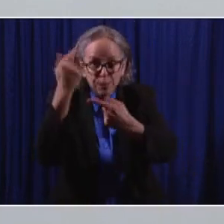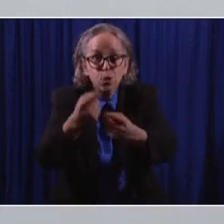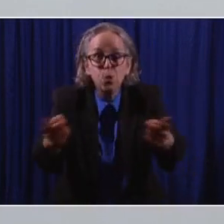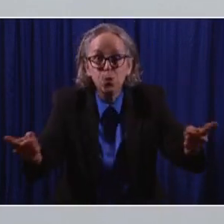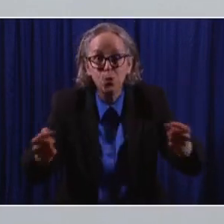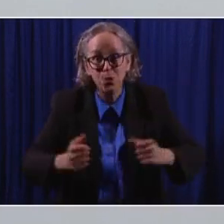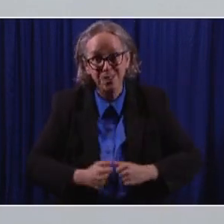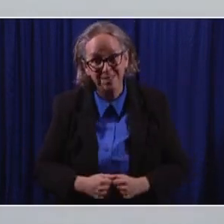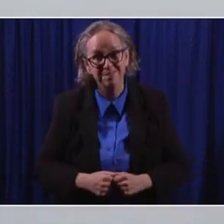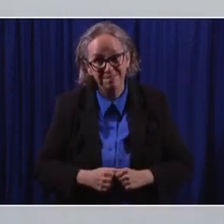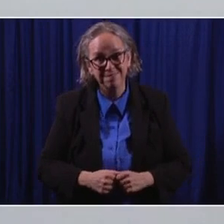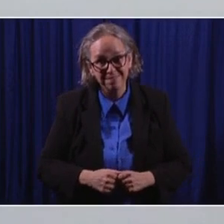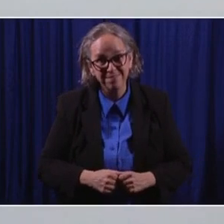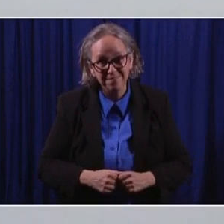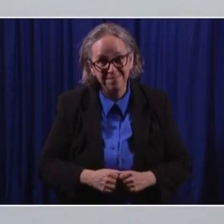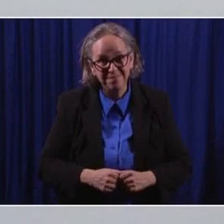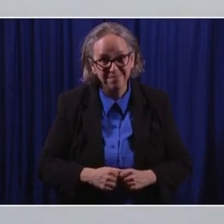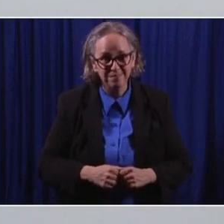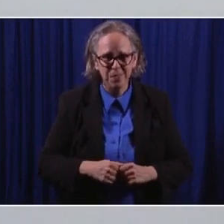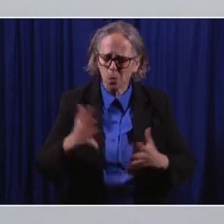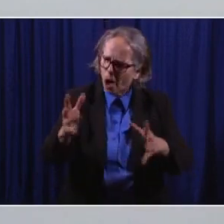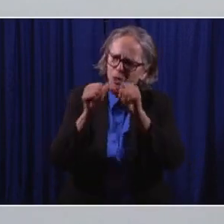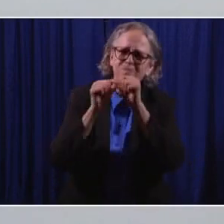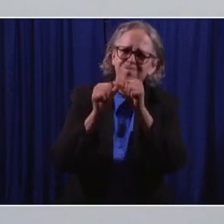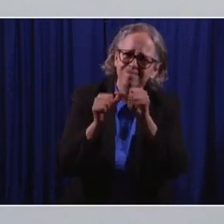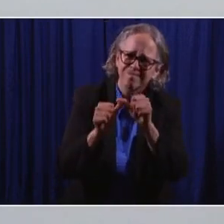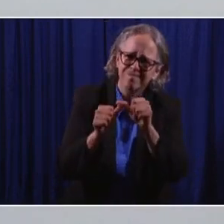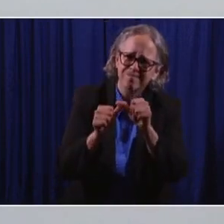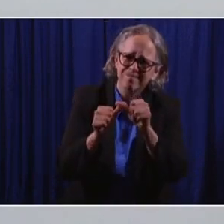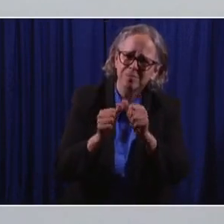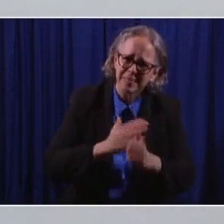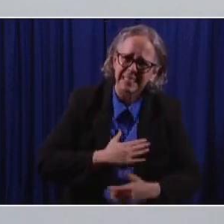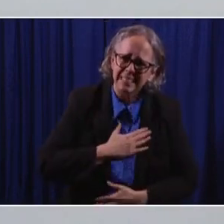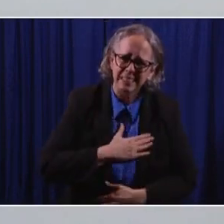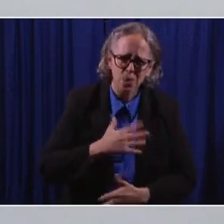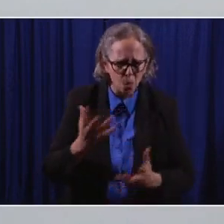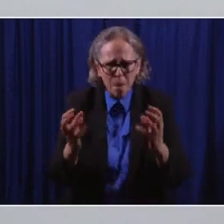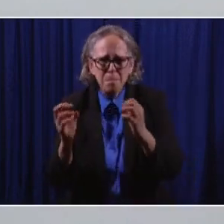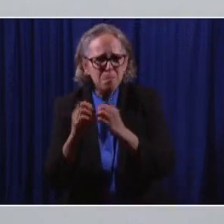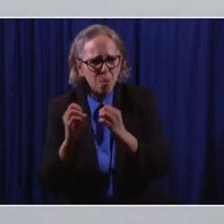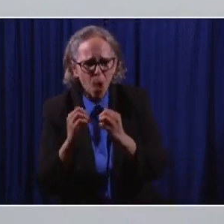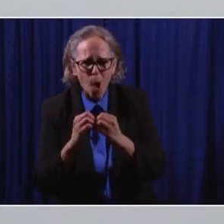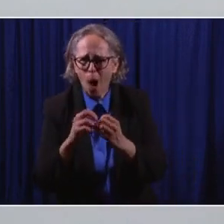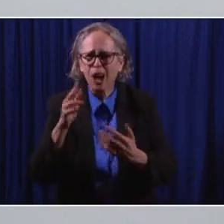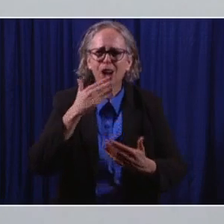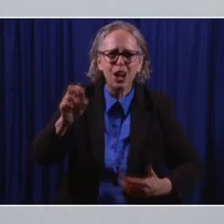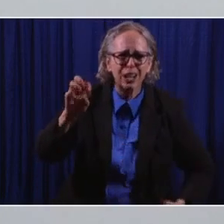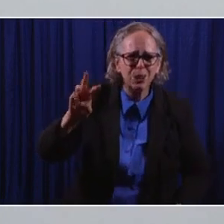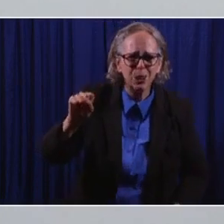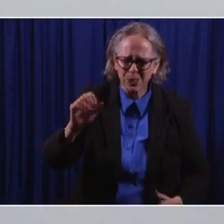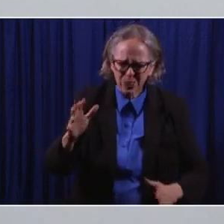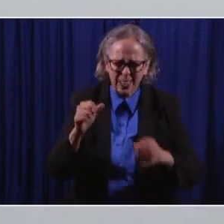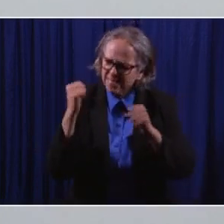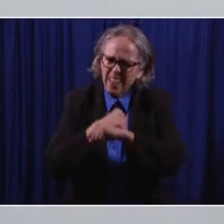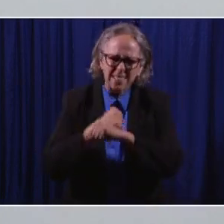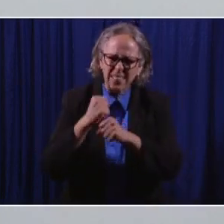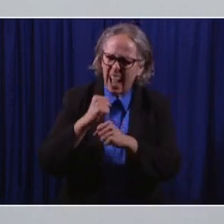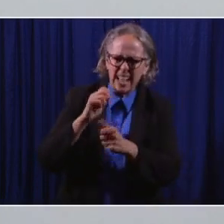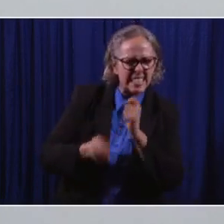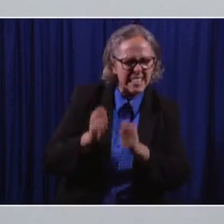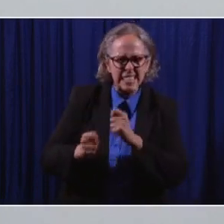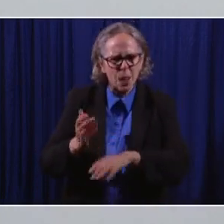we want to see continued good news in this area. We'll continue to work at it. We'll continue to refine. We'll get better. We'll